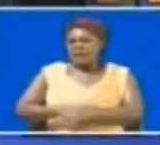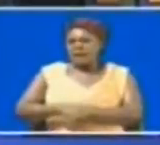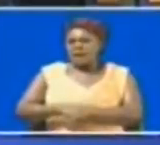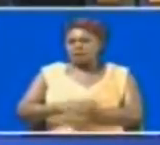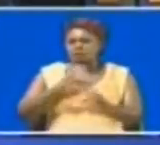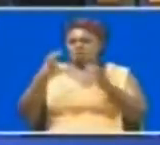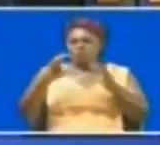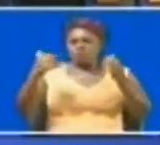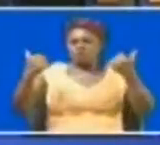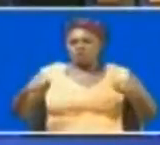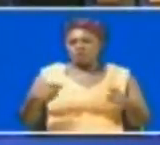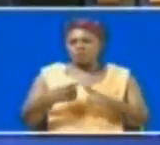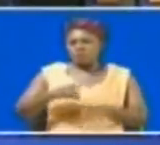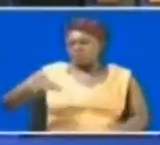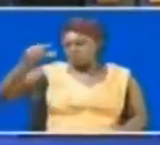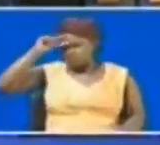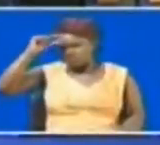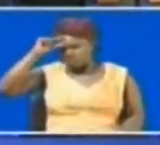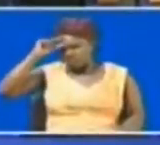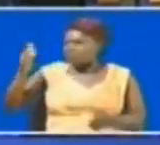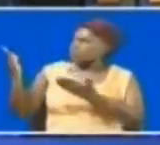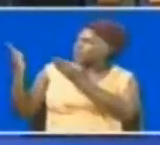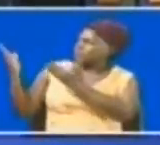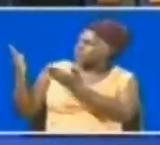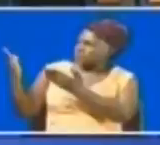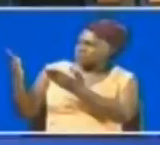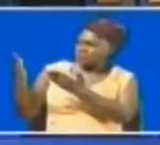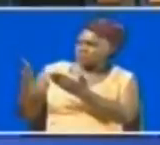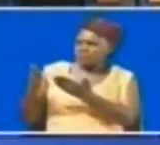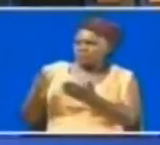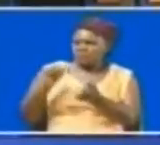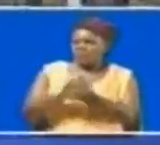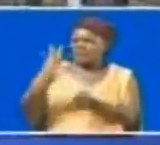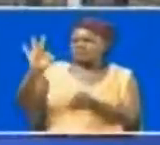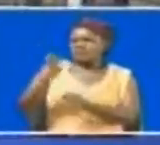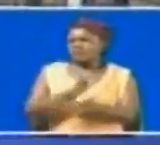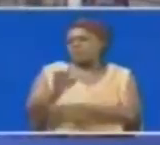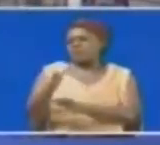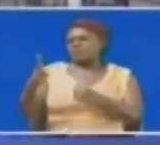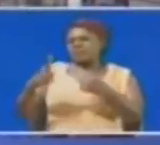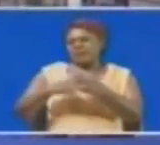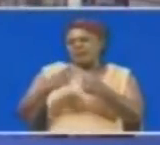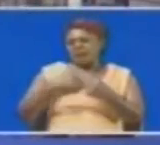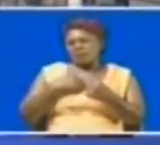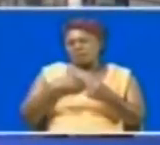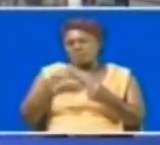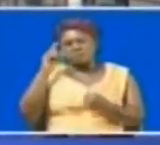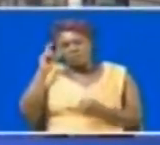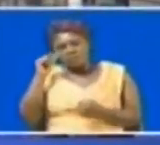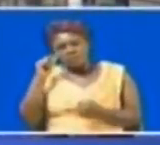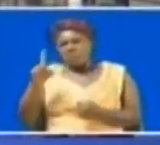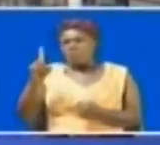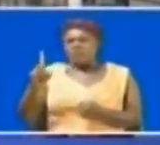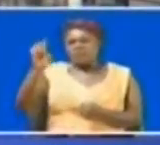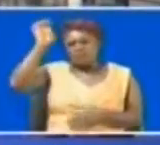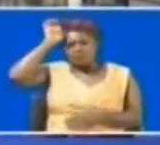any communication from the county government. Chandarana Food Plus operates 13 branches, 9 in Nairobi, 2 in Mombasa,